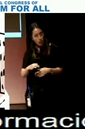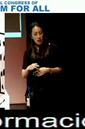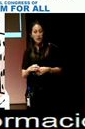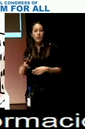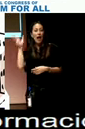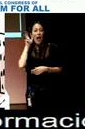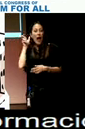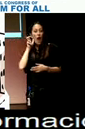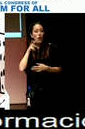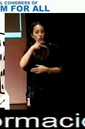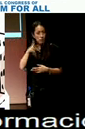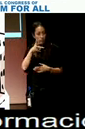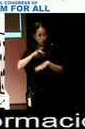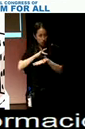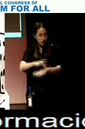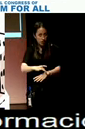the audio and video guides